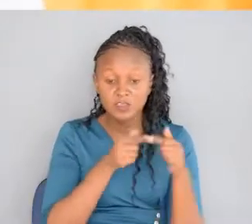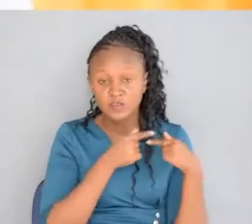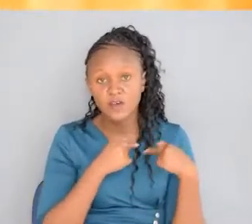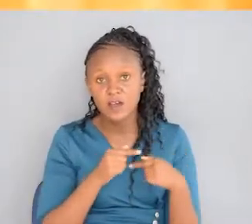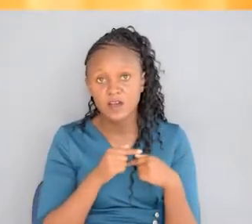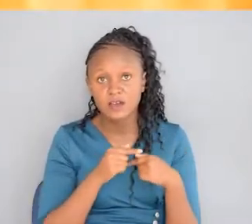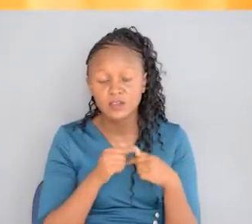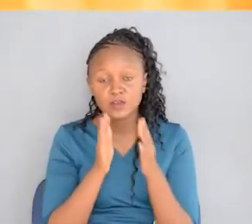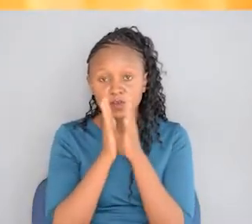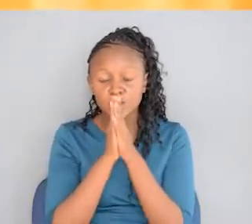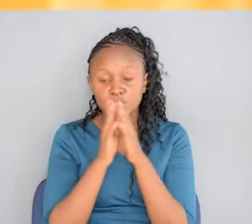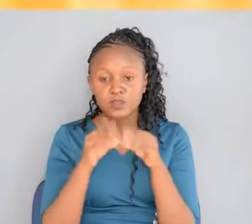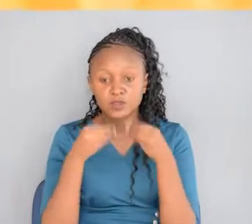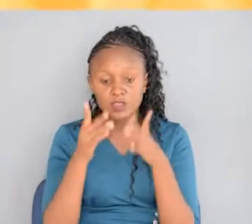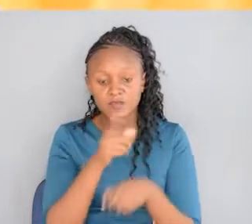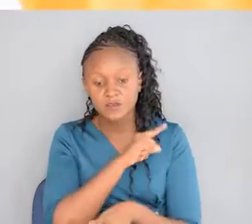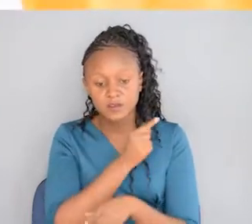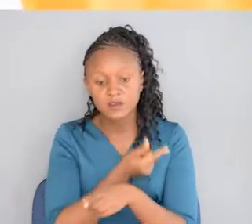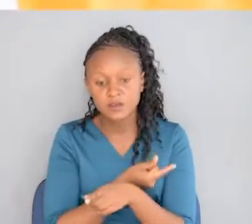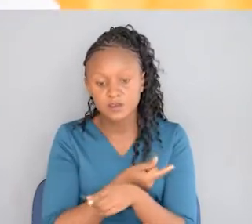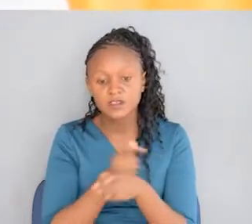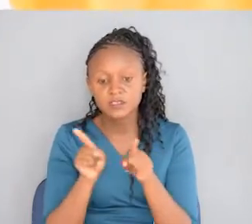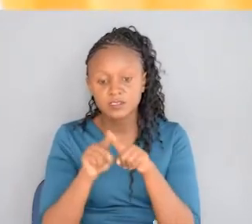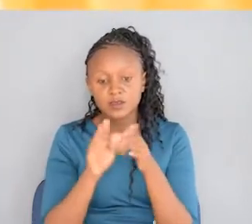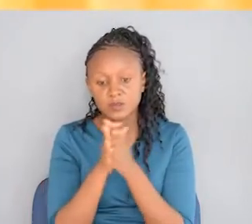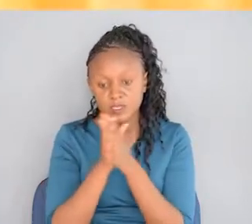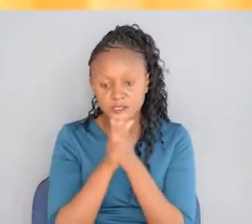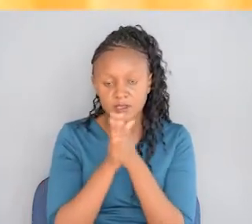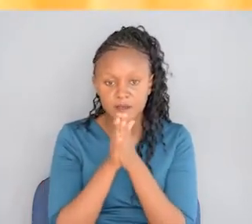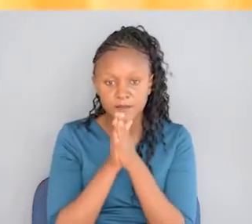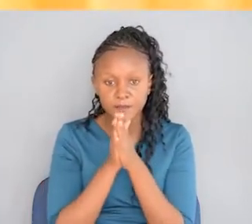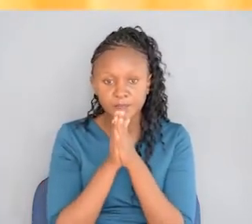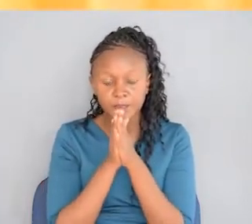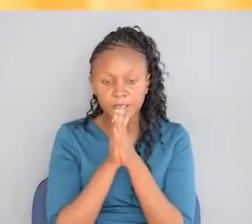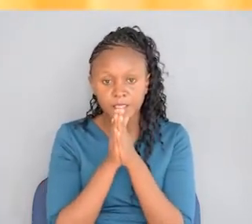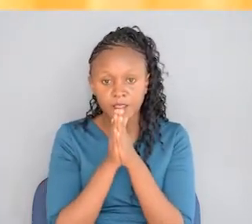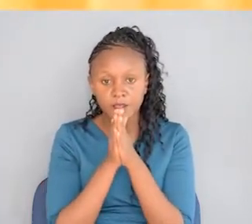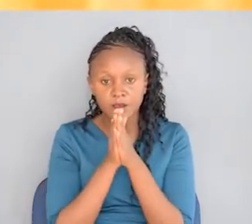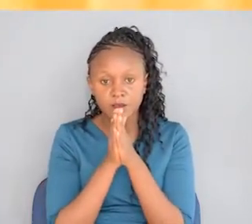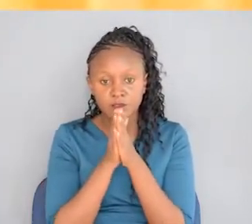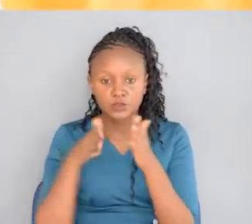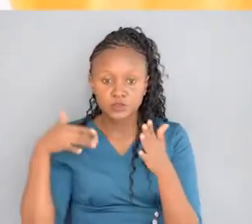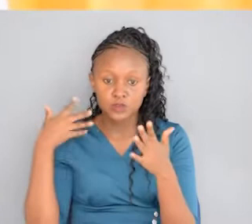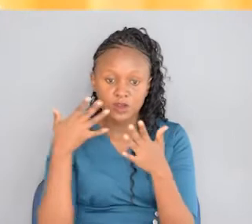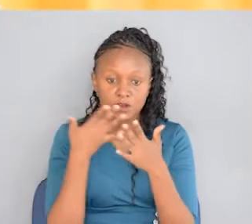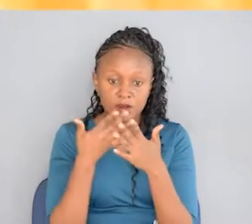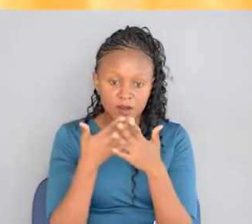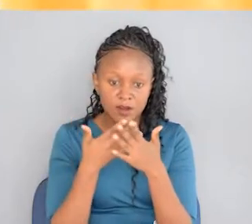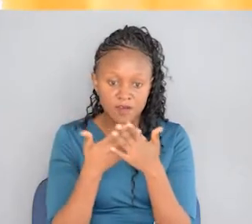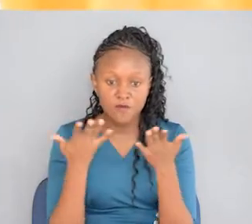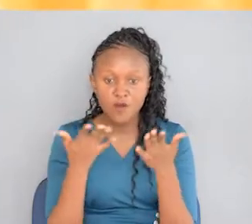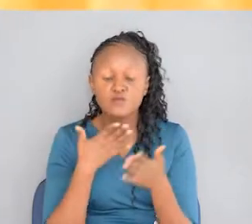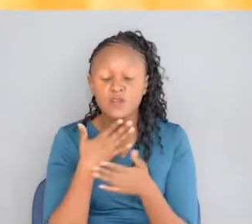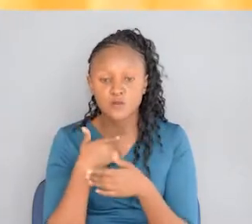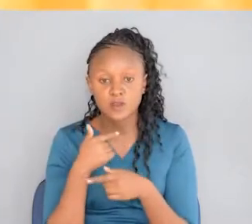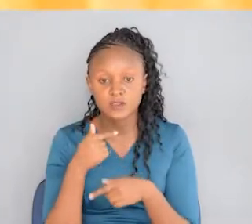our heart. And we pray, Lord, that you may give us the grace, dear Lord, and the zeal to reach, the desire and the zeal alone to reach the destiny